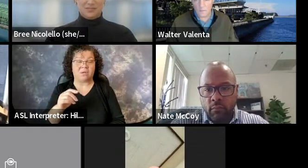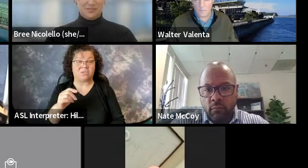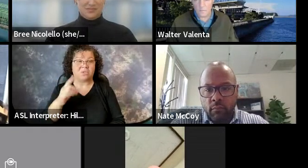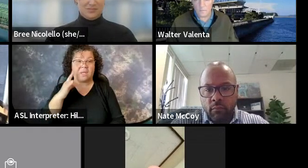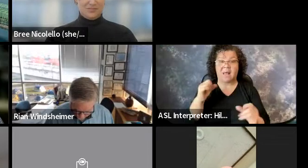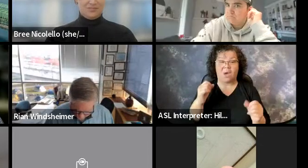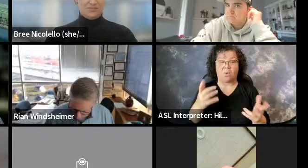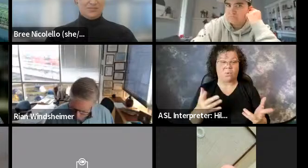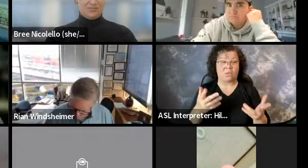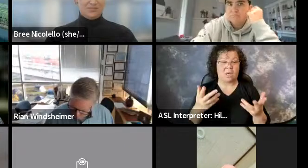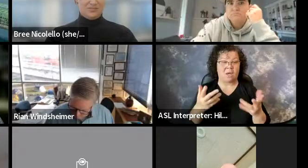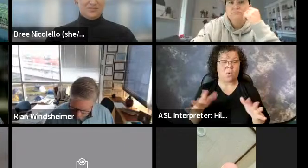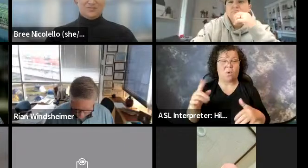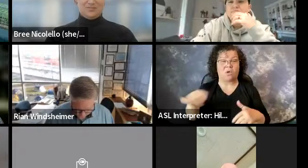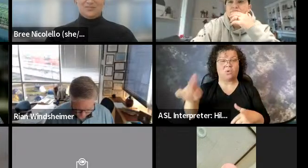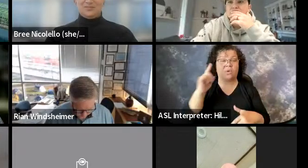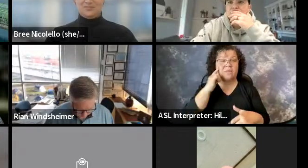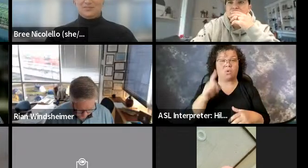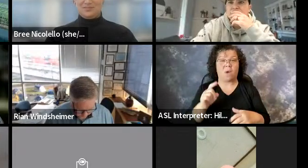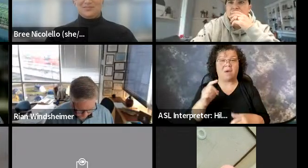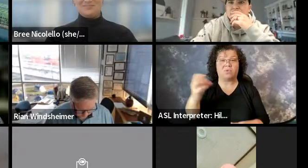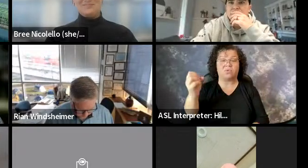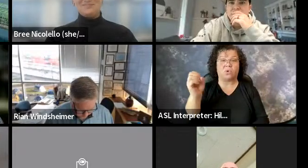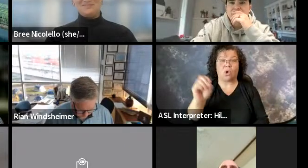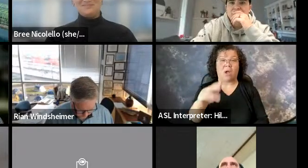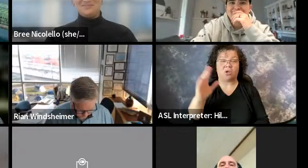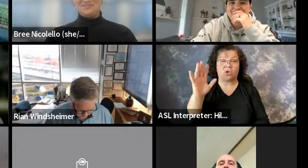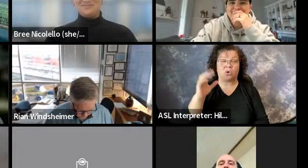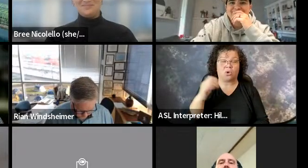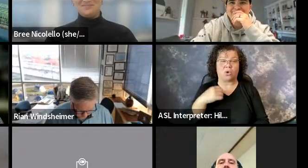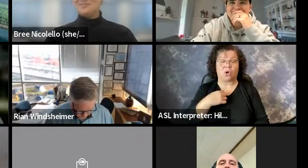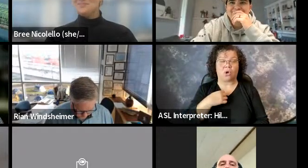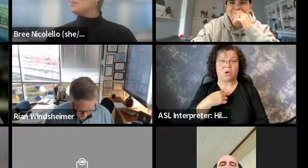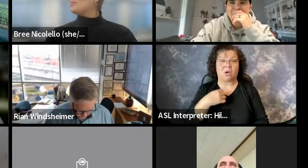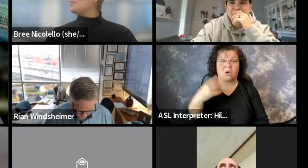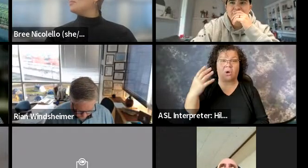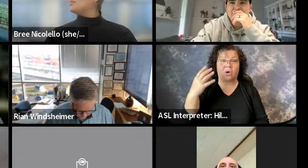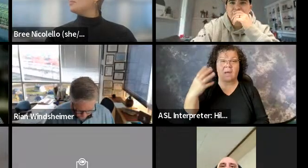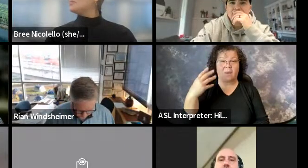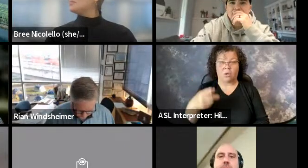don't want you to feel like you have to turn your camera on. So for those who,